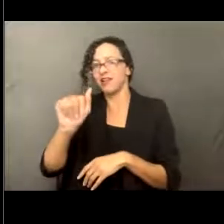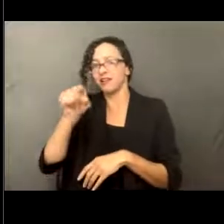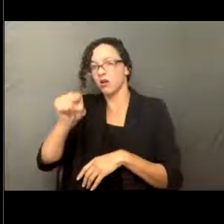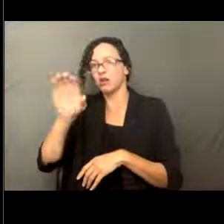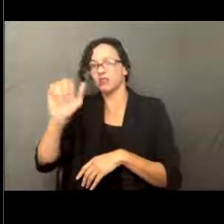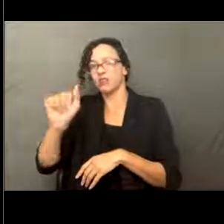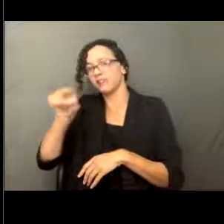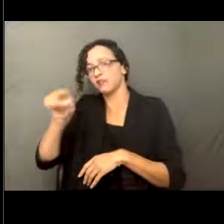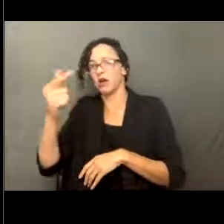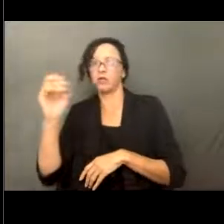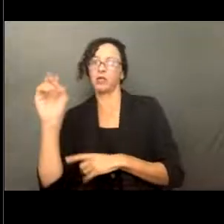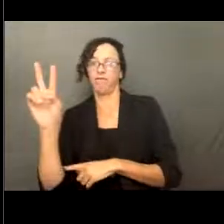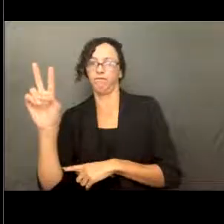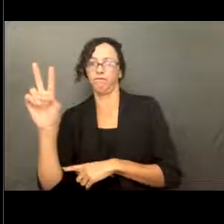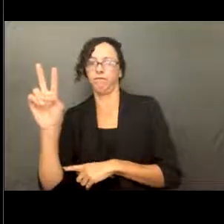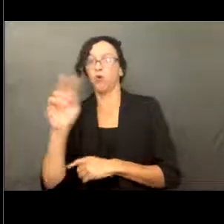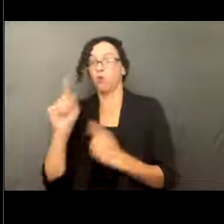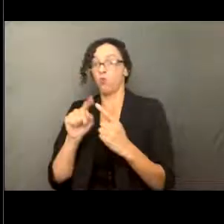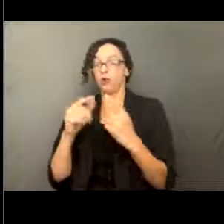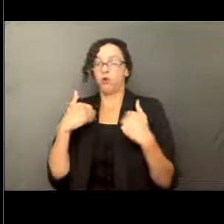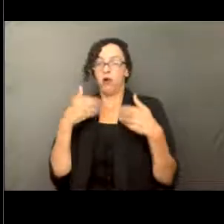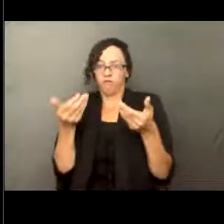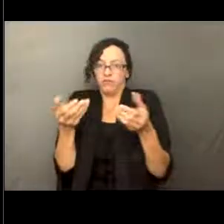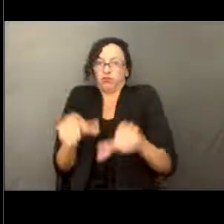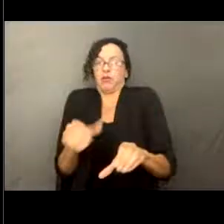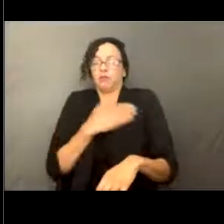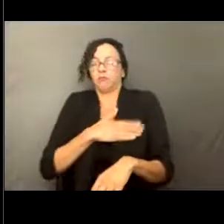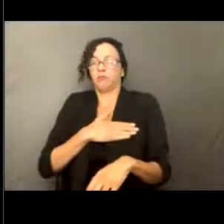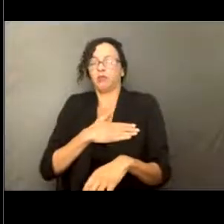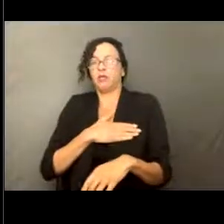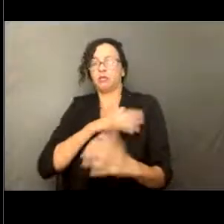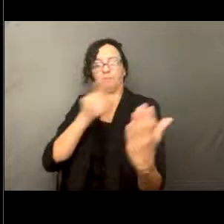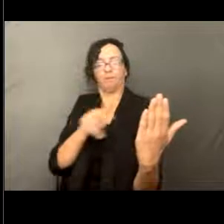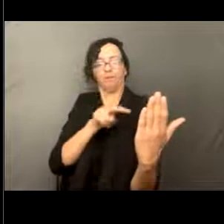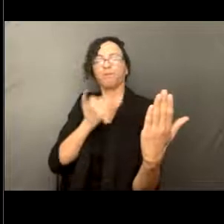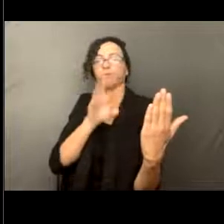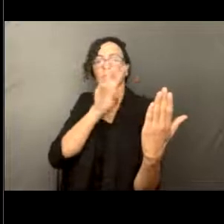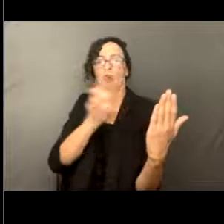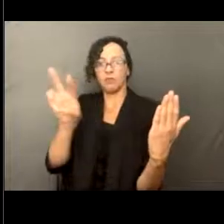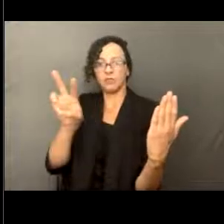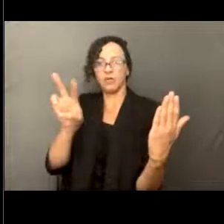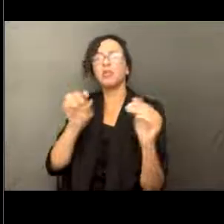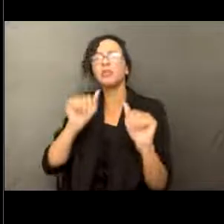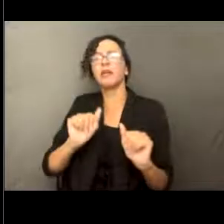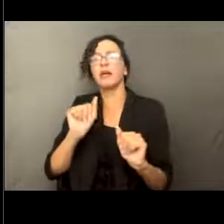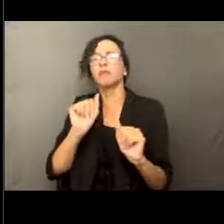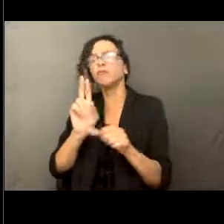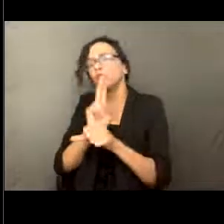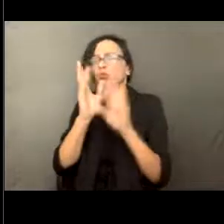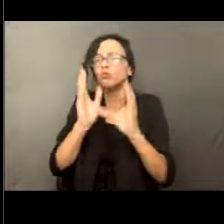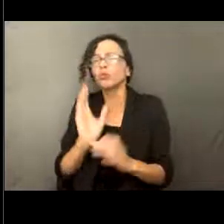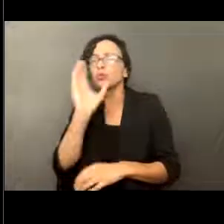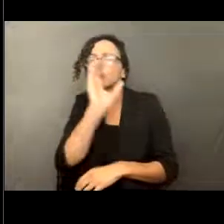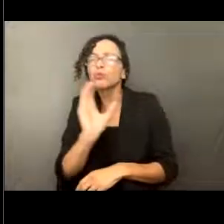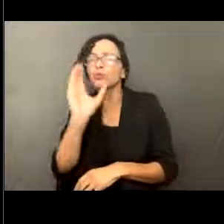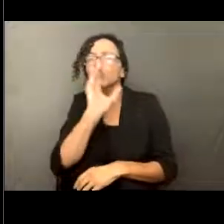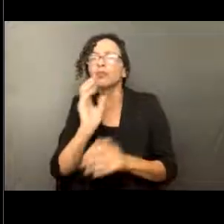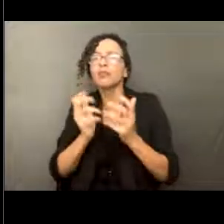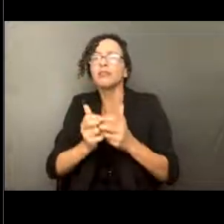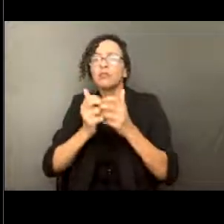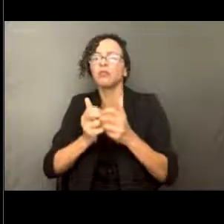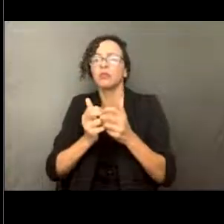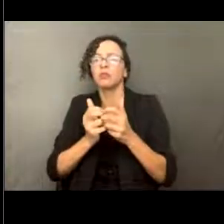rebuildingca.ca.gov. When you get a chance, please go to that website, or you can just do a search, use a search engine and look for Rebuilding